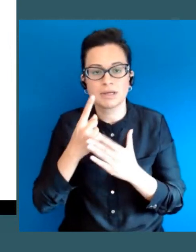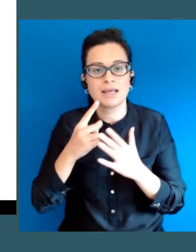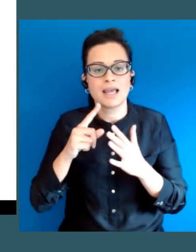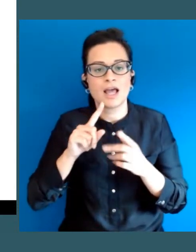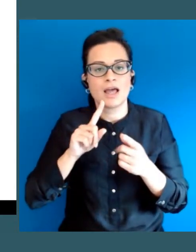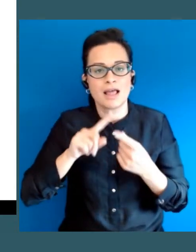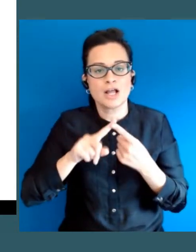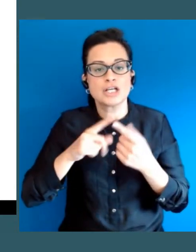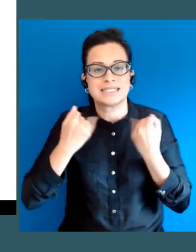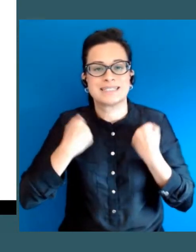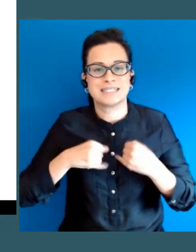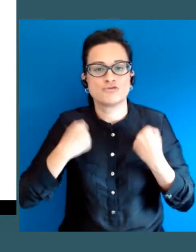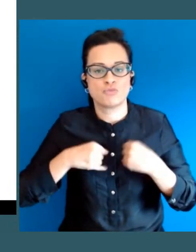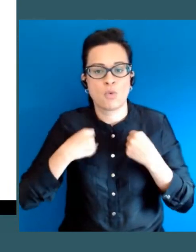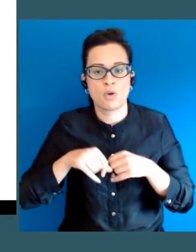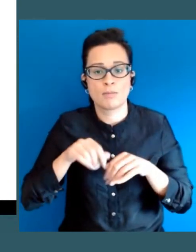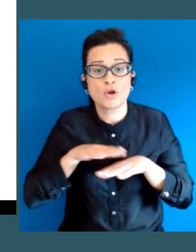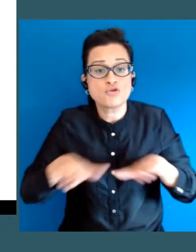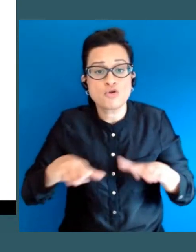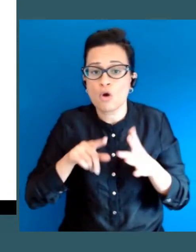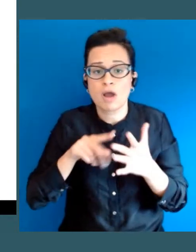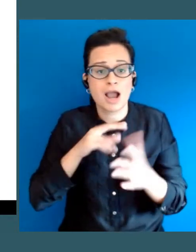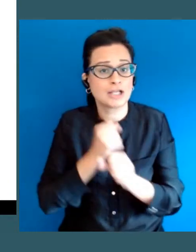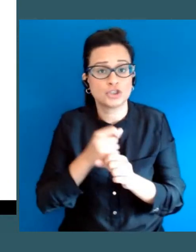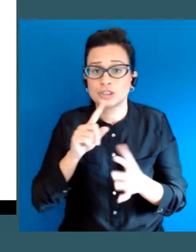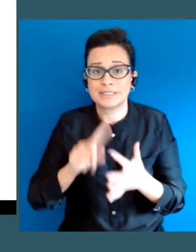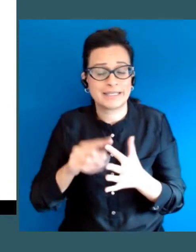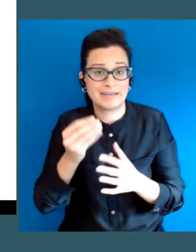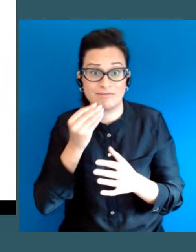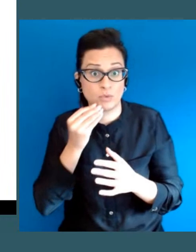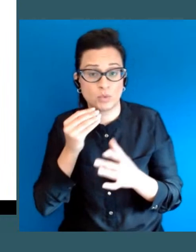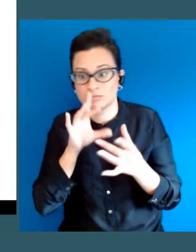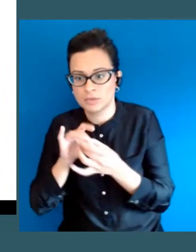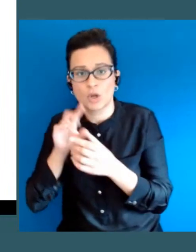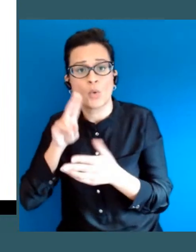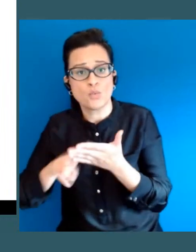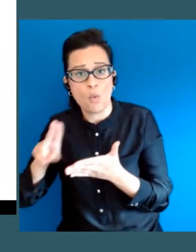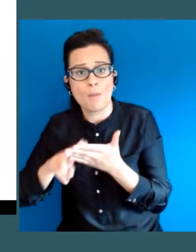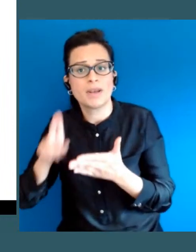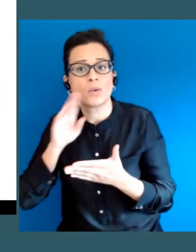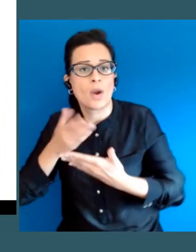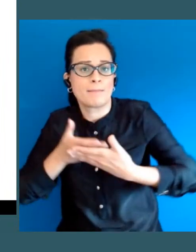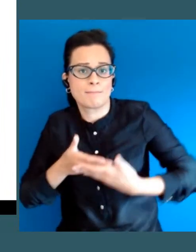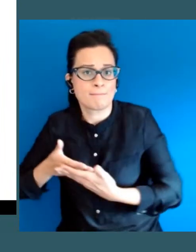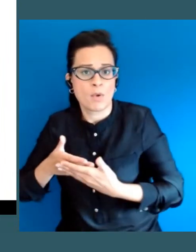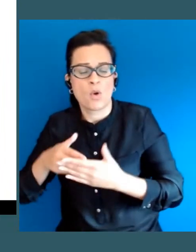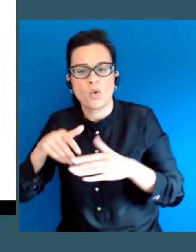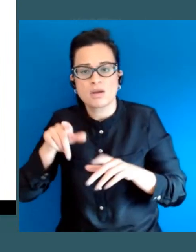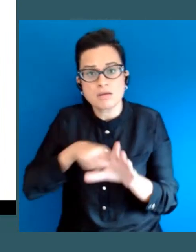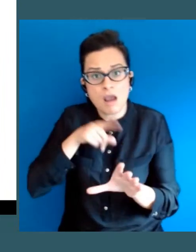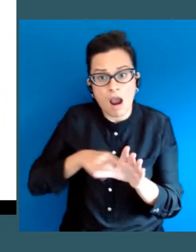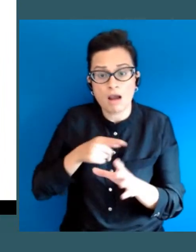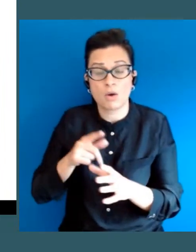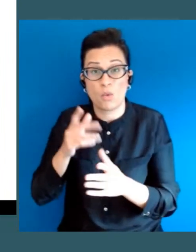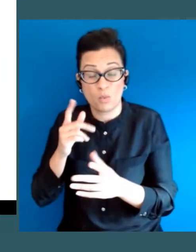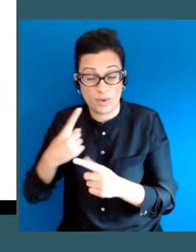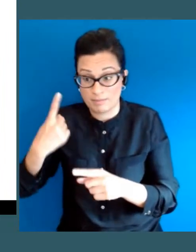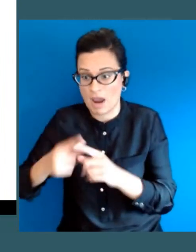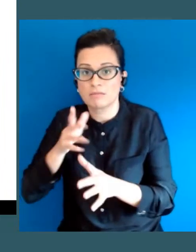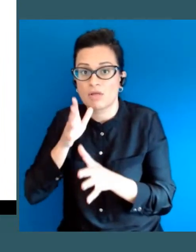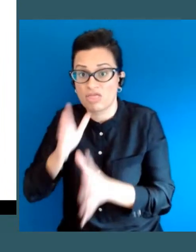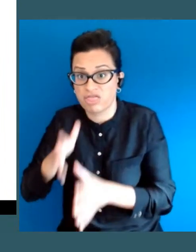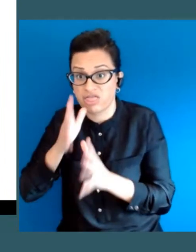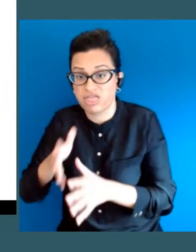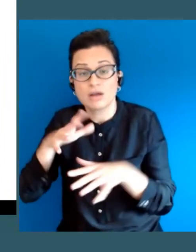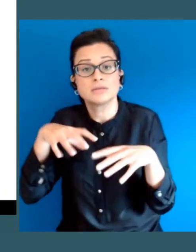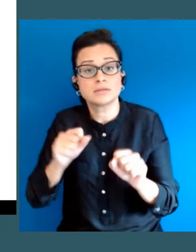a non-Ig-mediated food allergy that typically presents in infancy with repetitive protracted vomiting that begins anything from 1 to